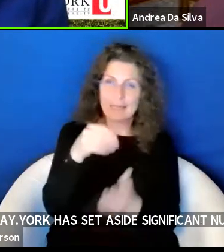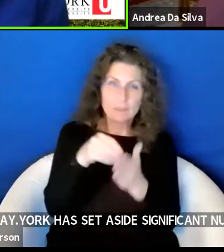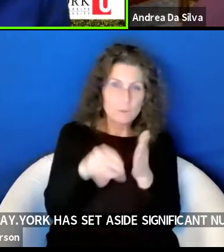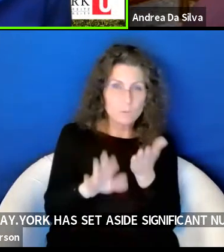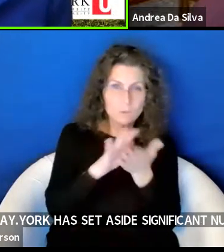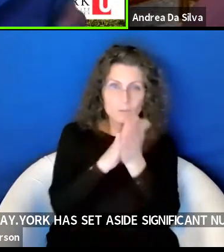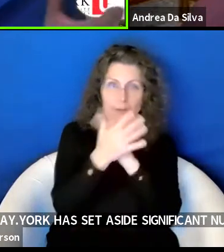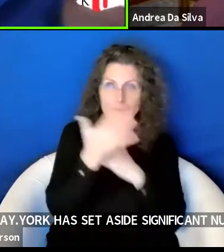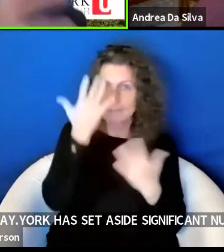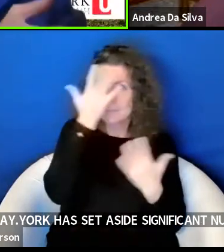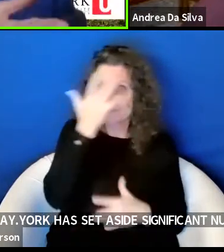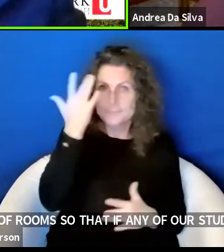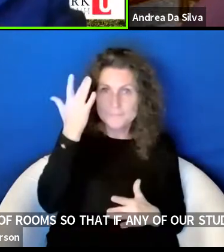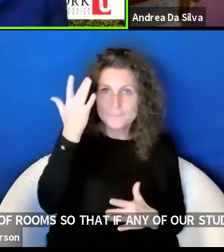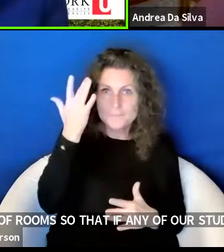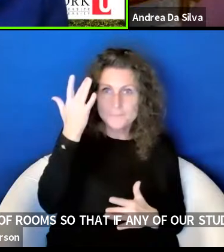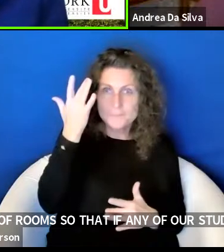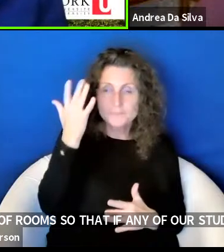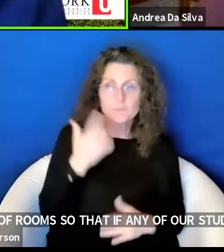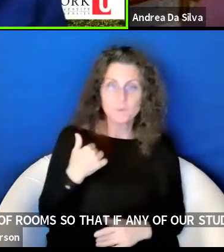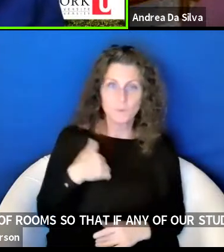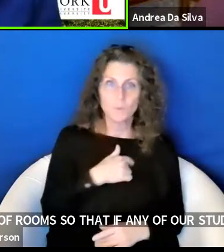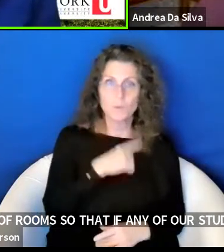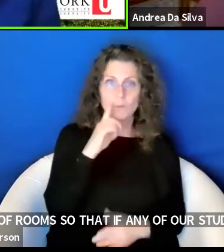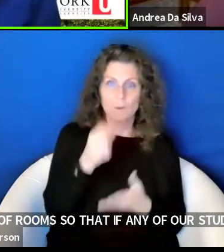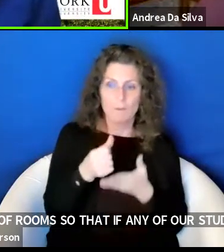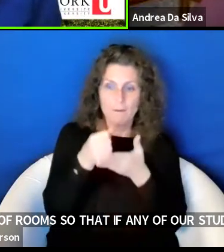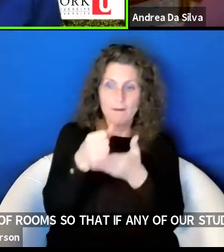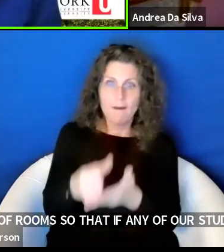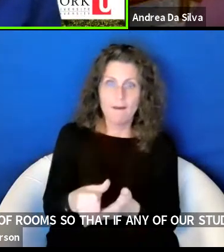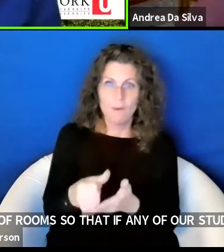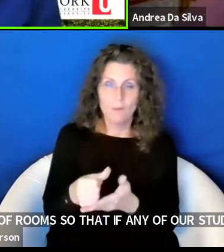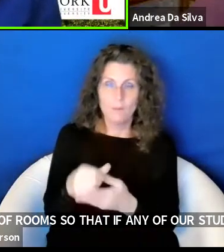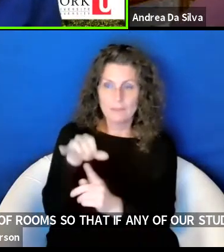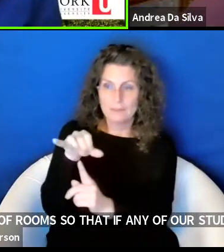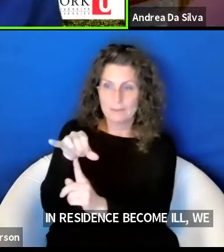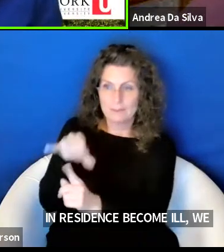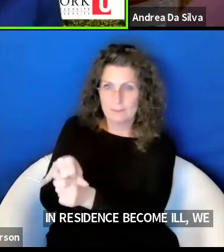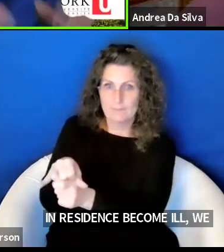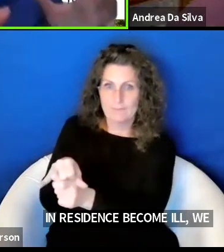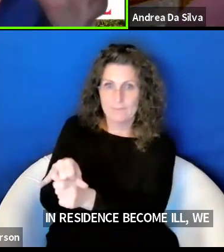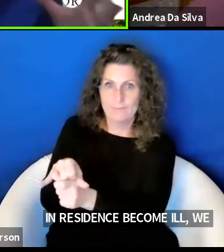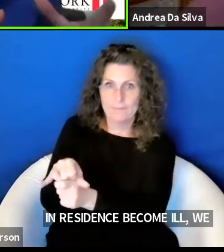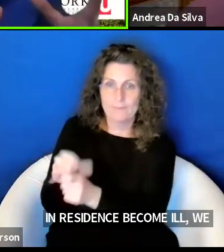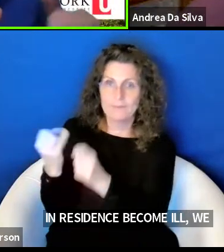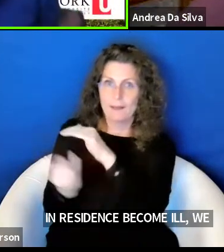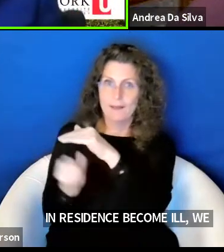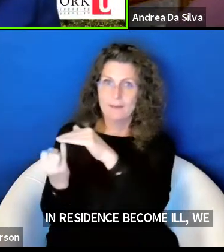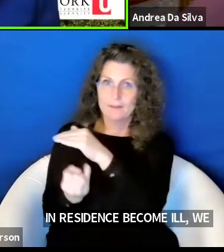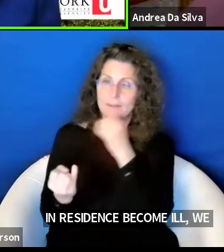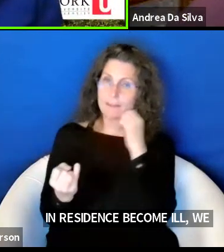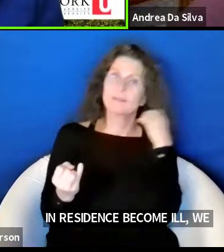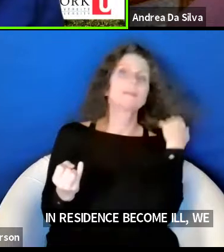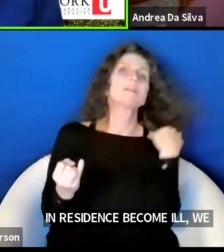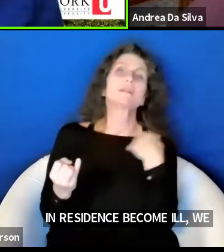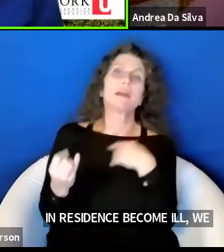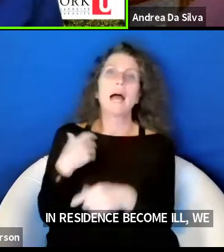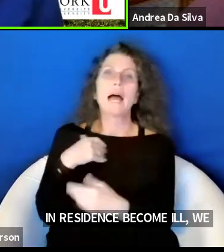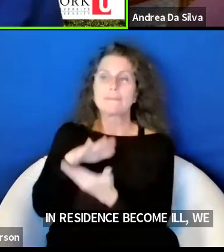ill, we will help them self-isolate in one of those rooms. The rooms are